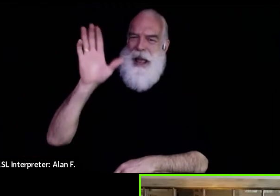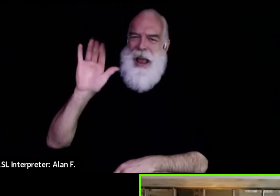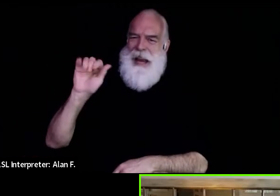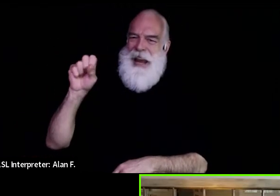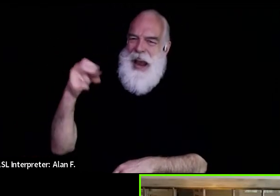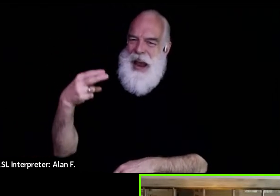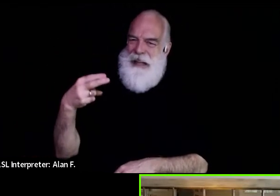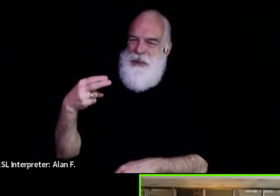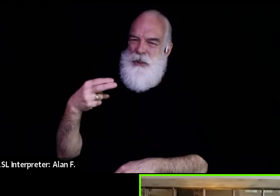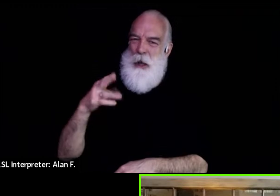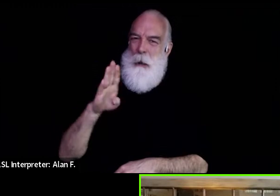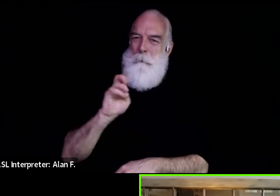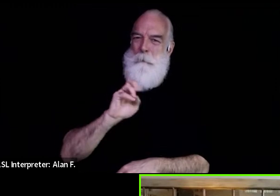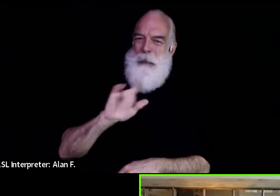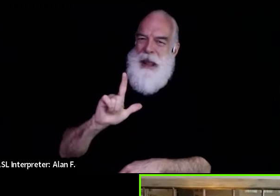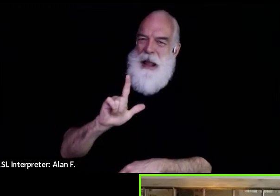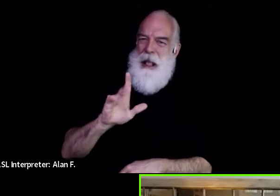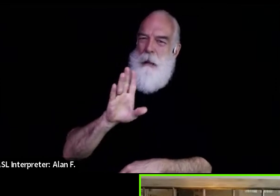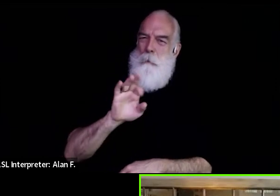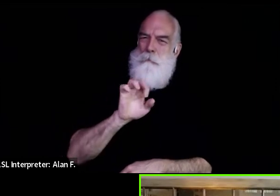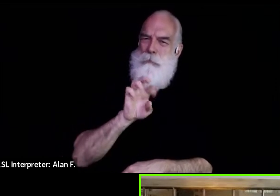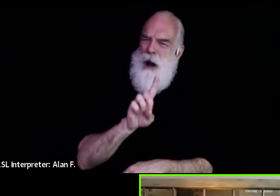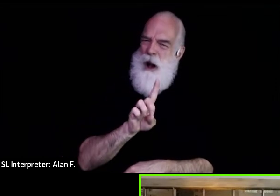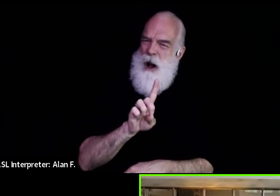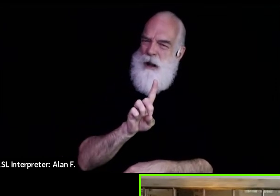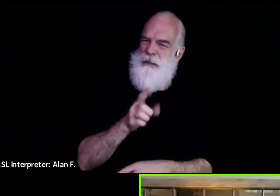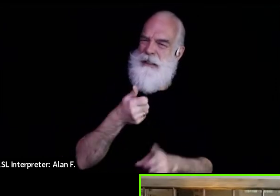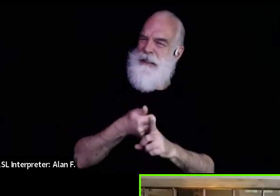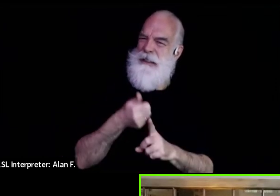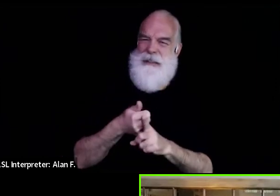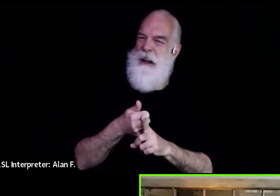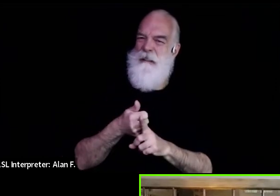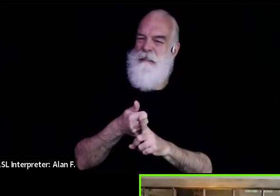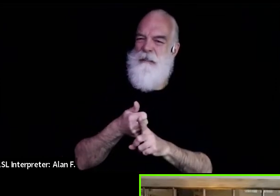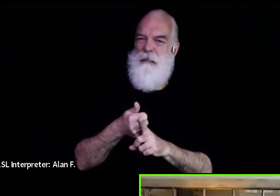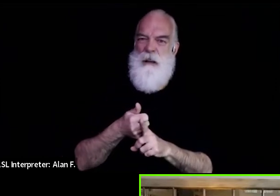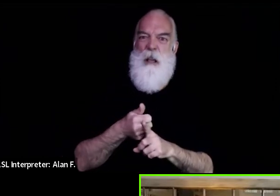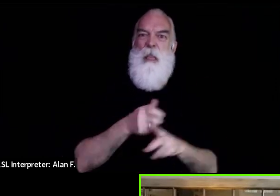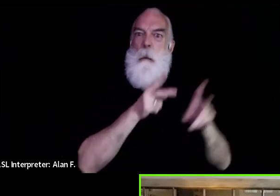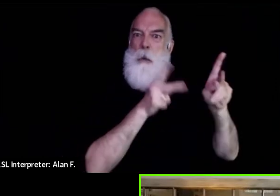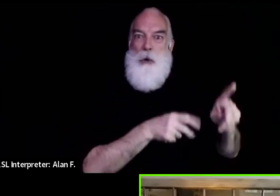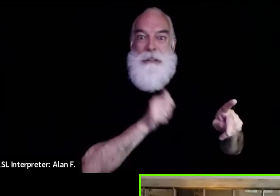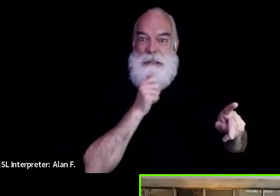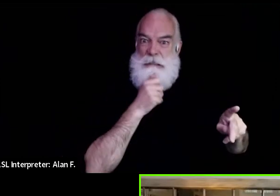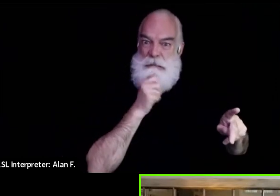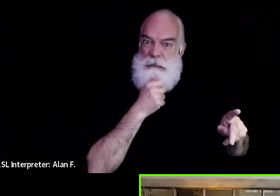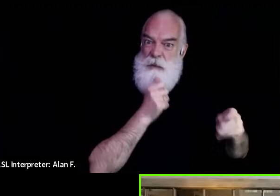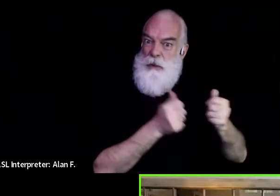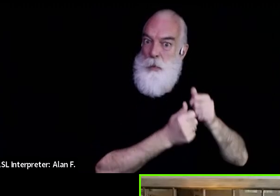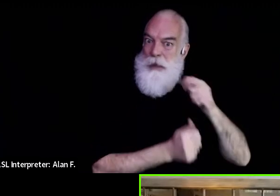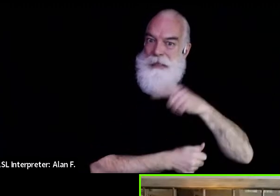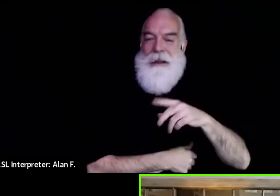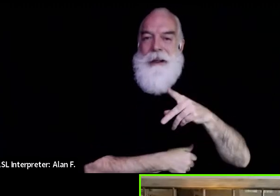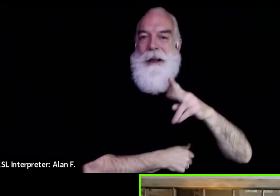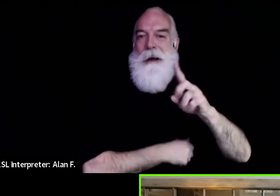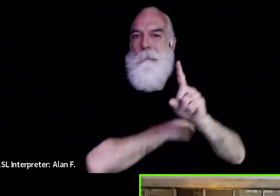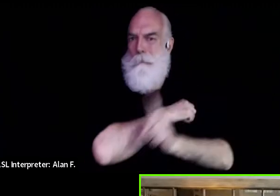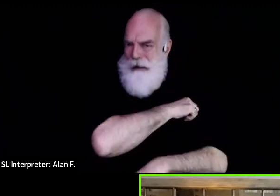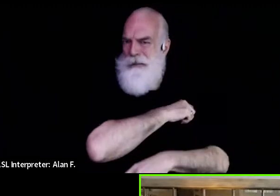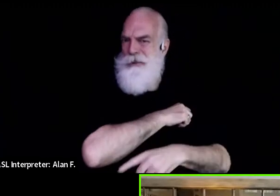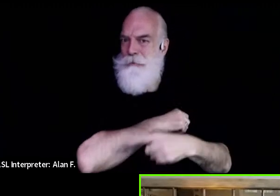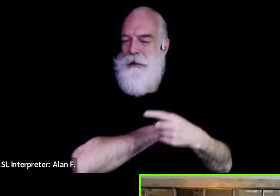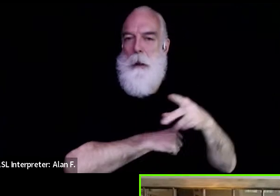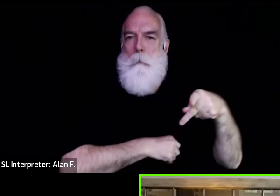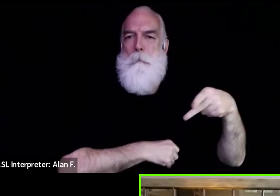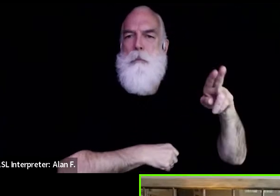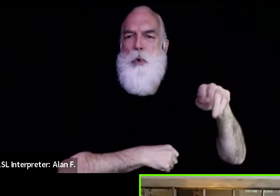was not the way it had ever been phrased to me. So I said, I would love to learn more. And within 5 minutes of the conversation, I